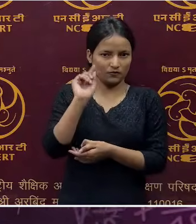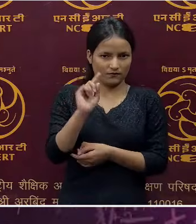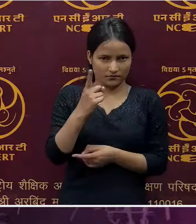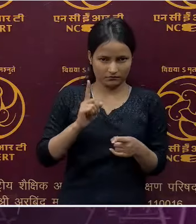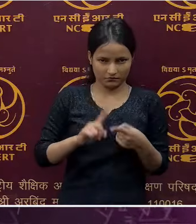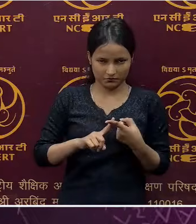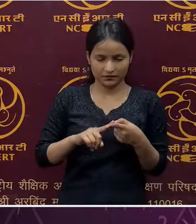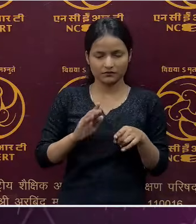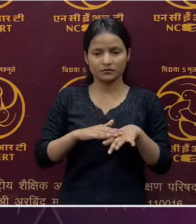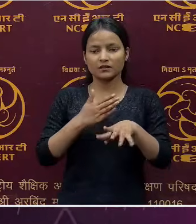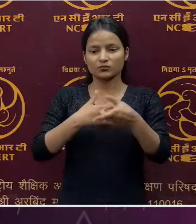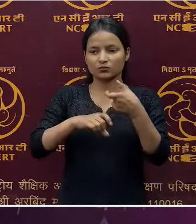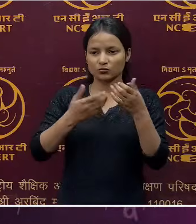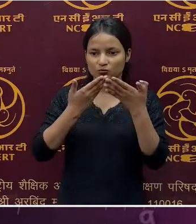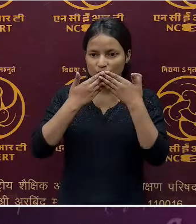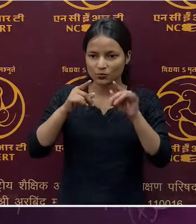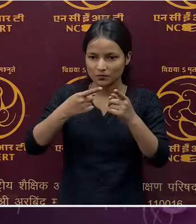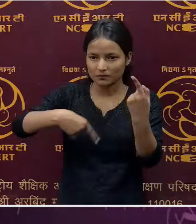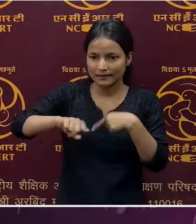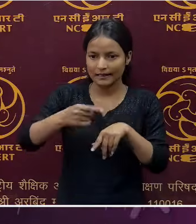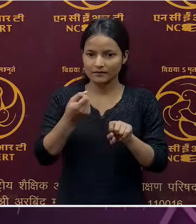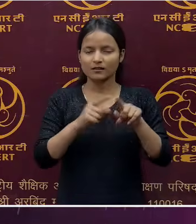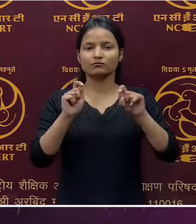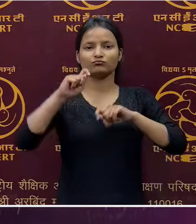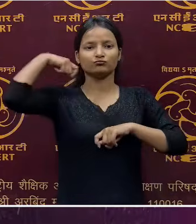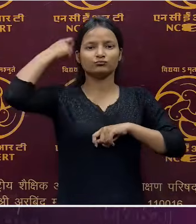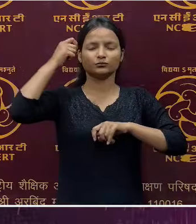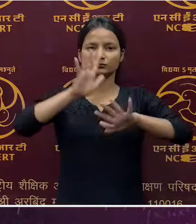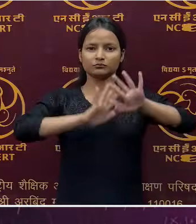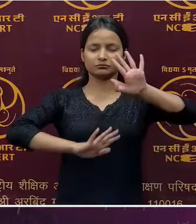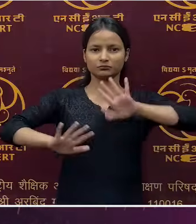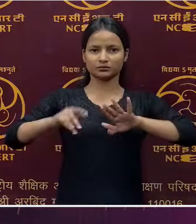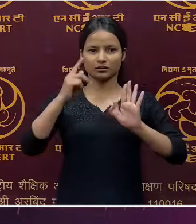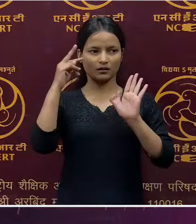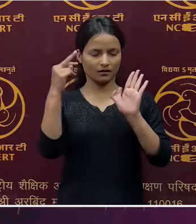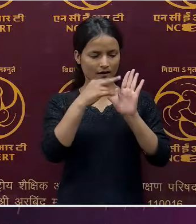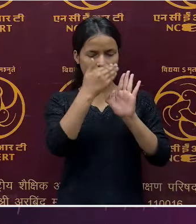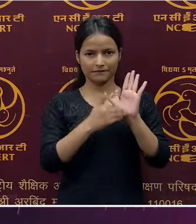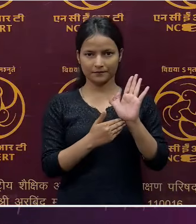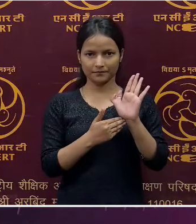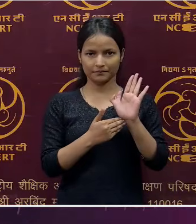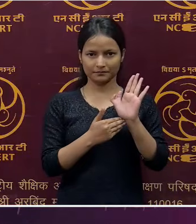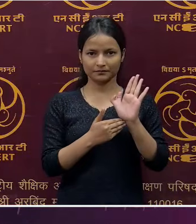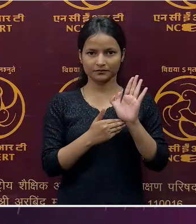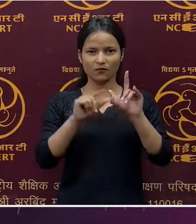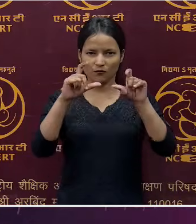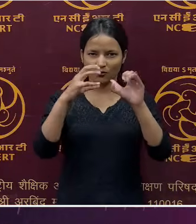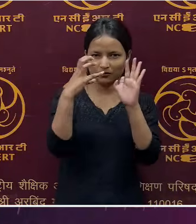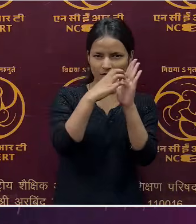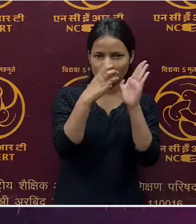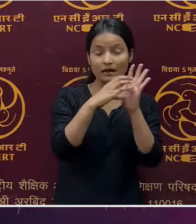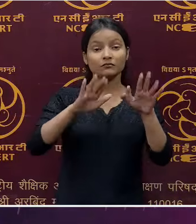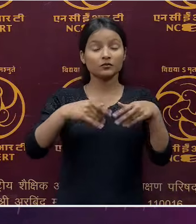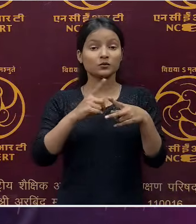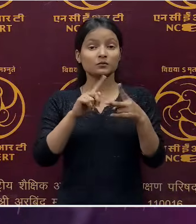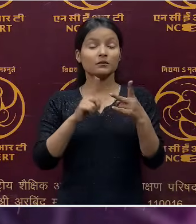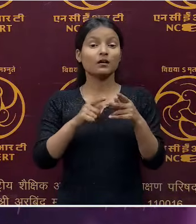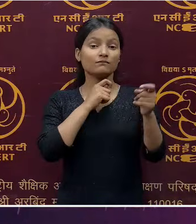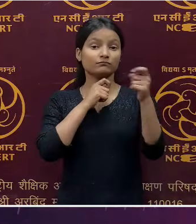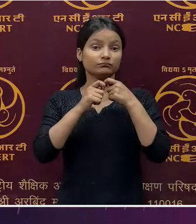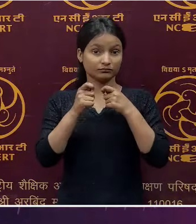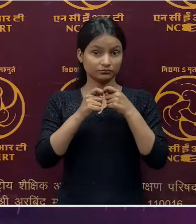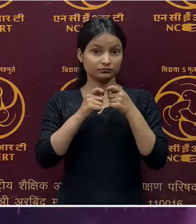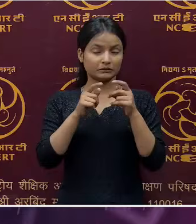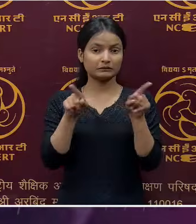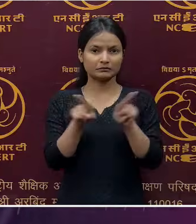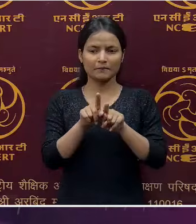the students' help. So and the third step is fourth step is the simulation, and then the viva, self-assessment.